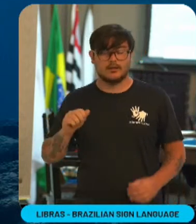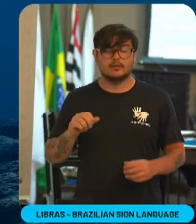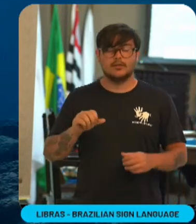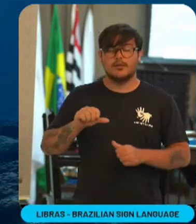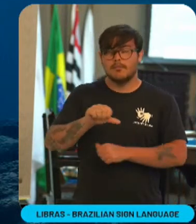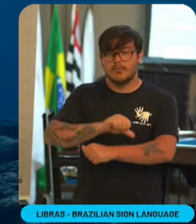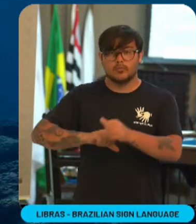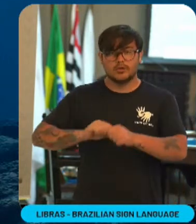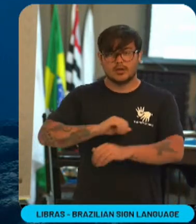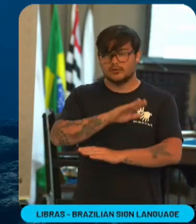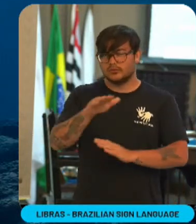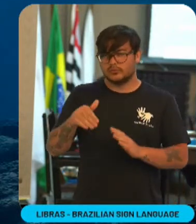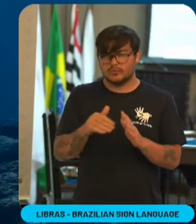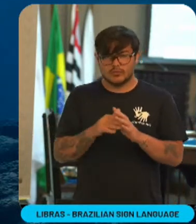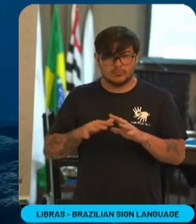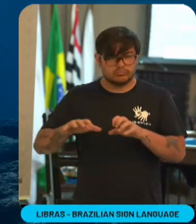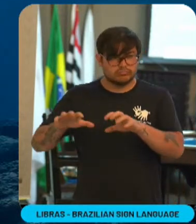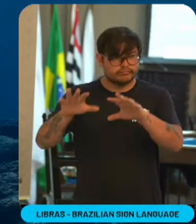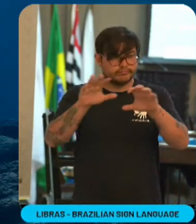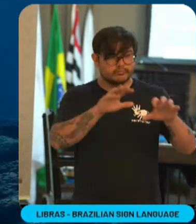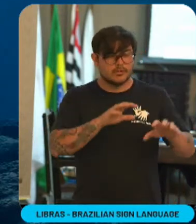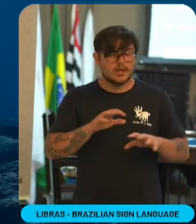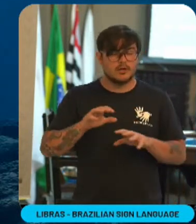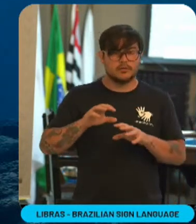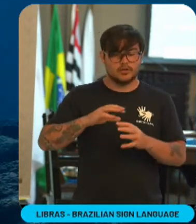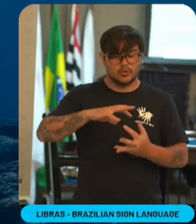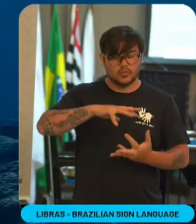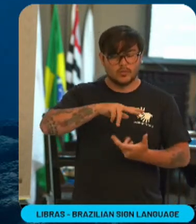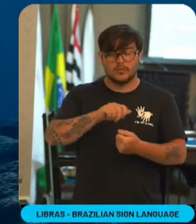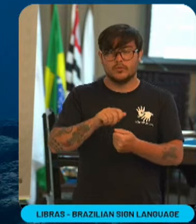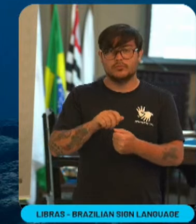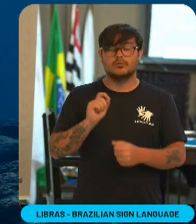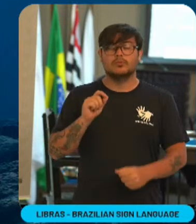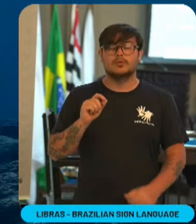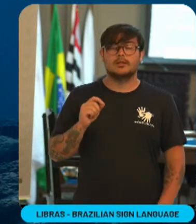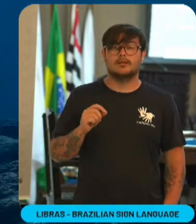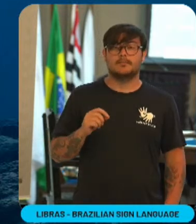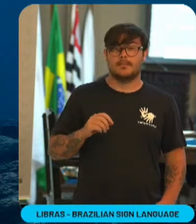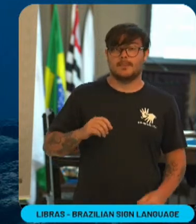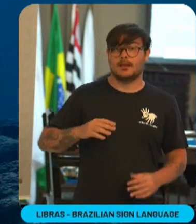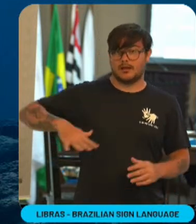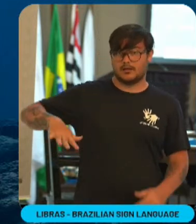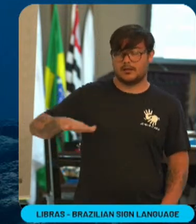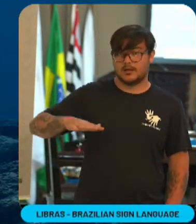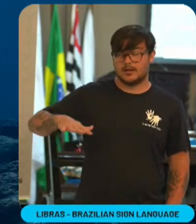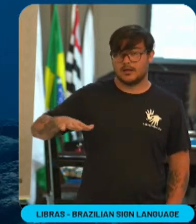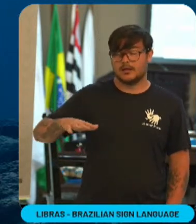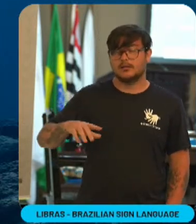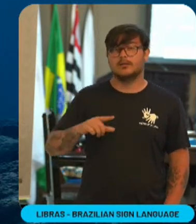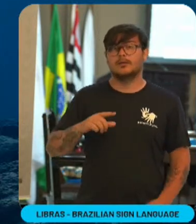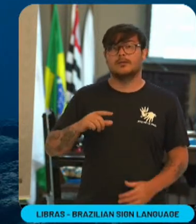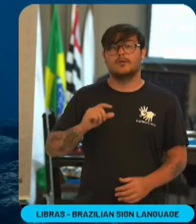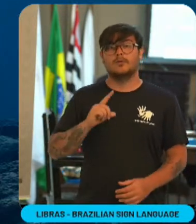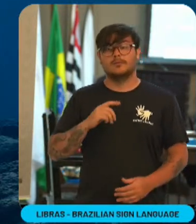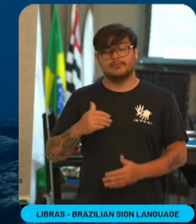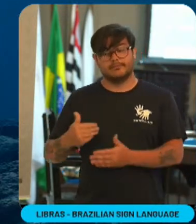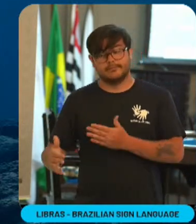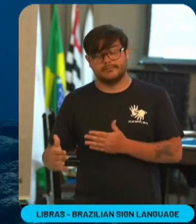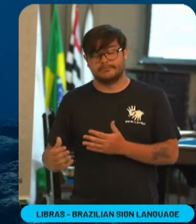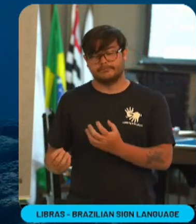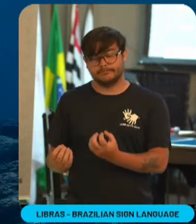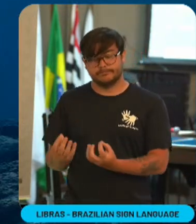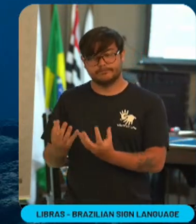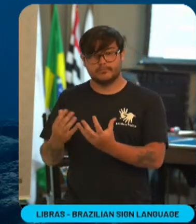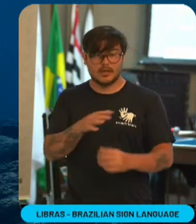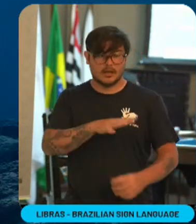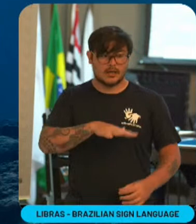the water becomes colder. When it's hotter, the water becomes warmer. So it